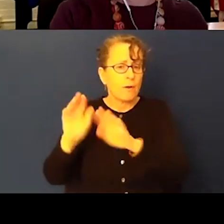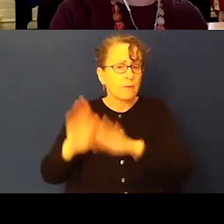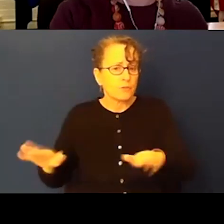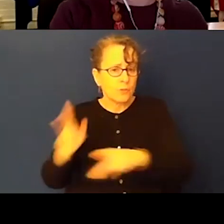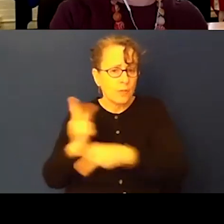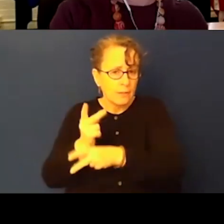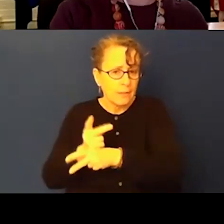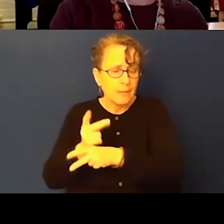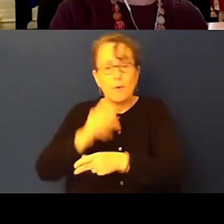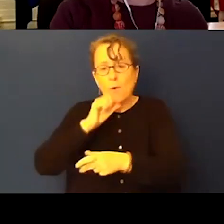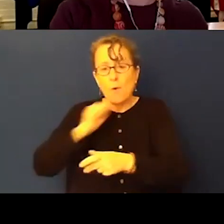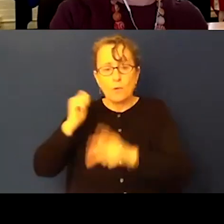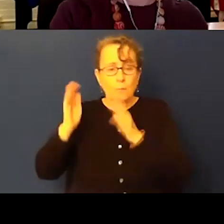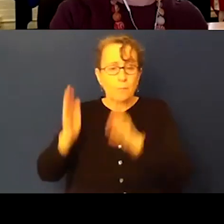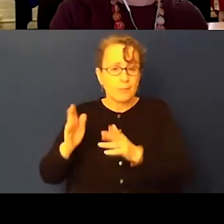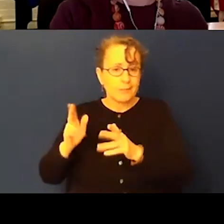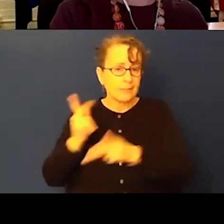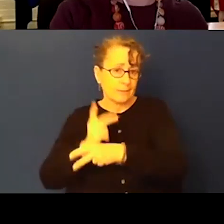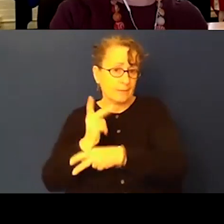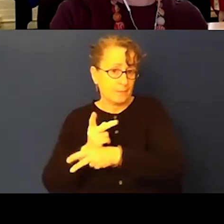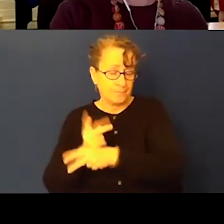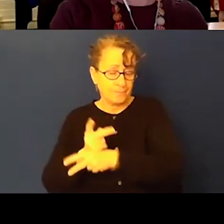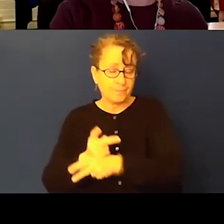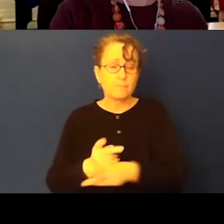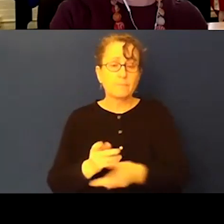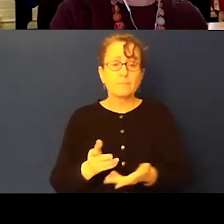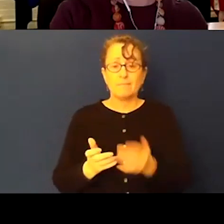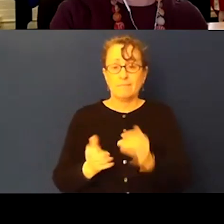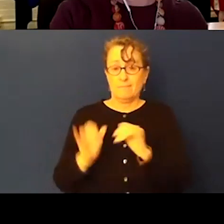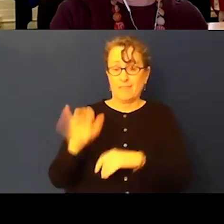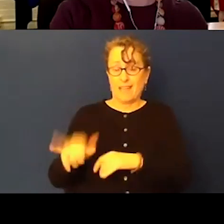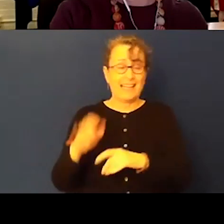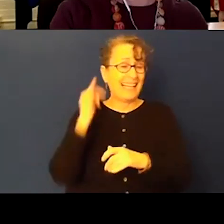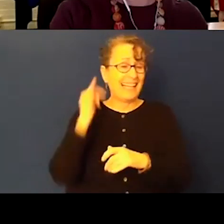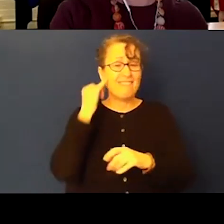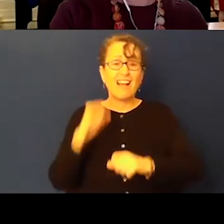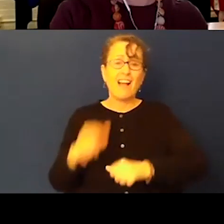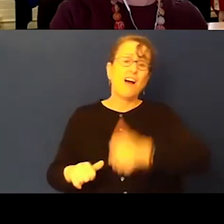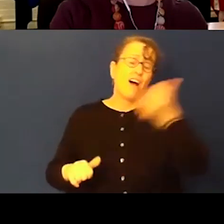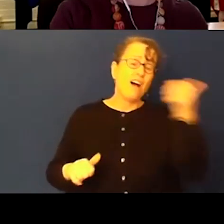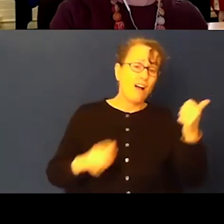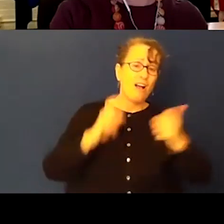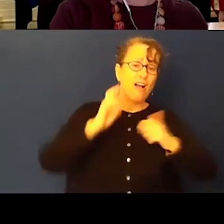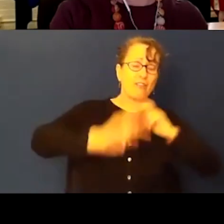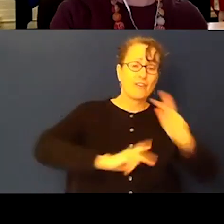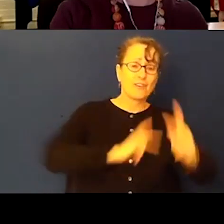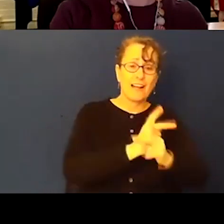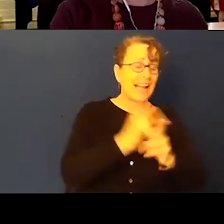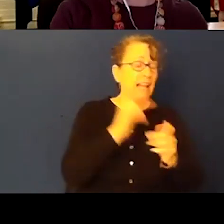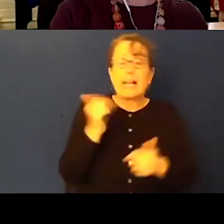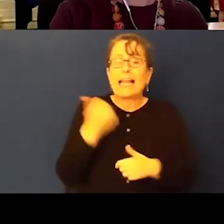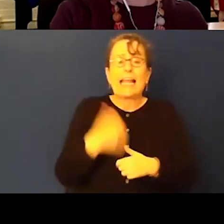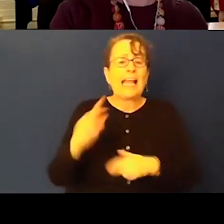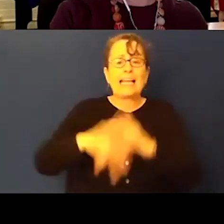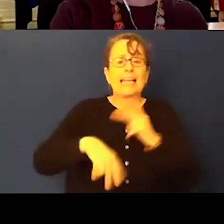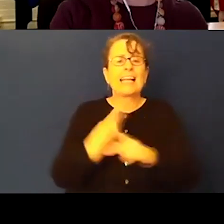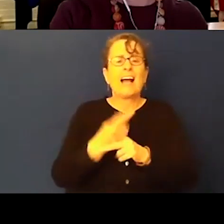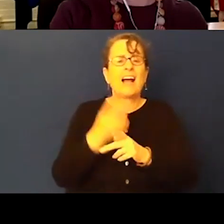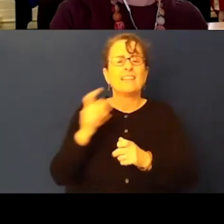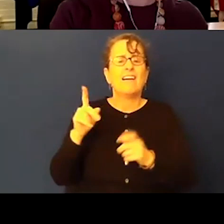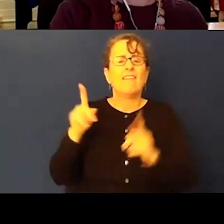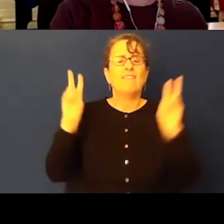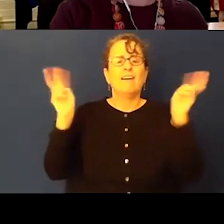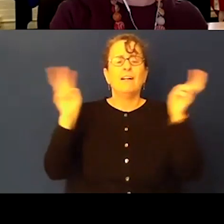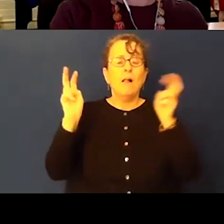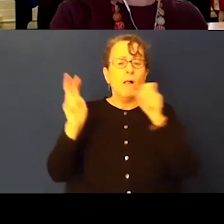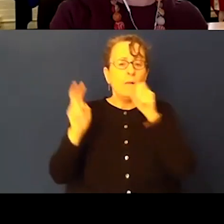obligations of the board, then any child care expense or any dependent care expense that you choose to incur is reimbursable.